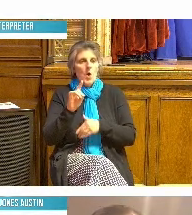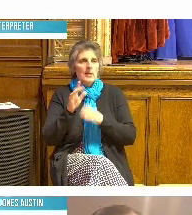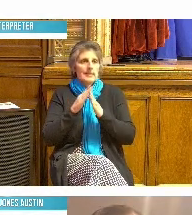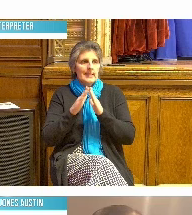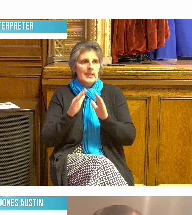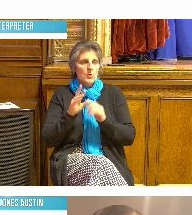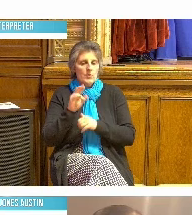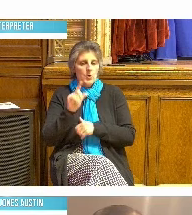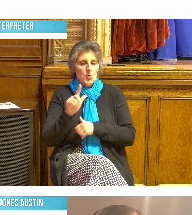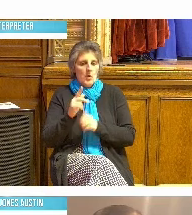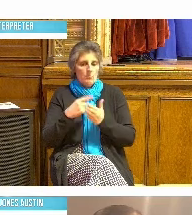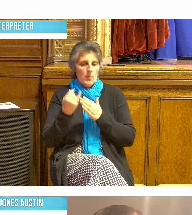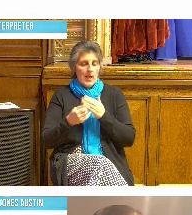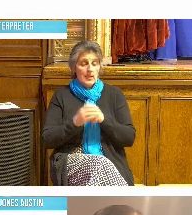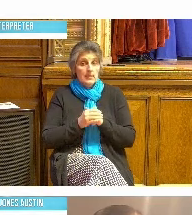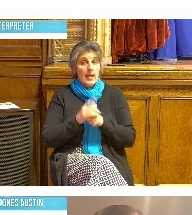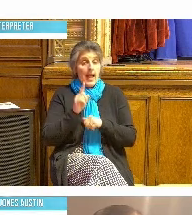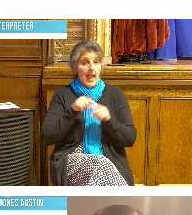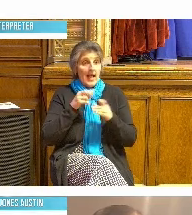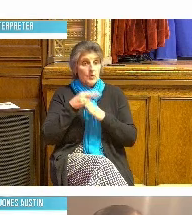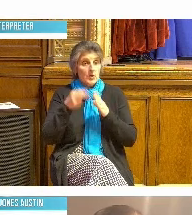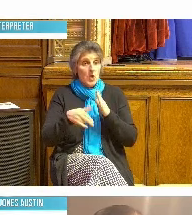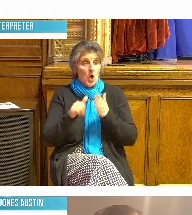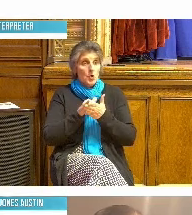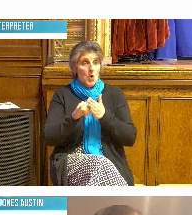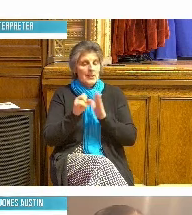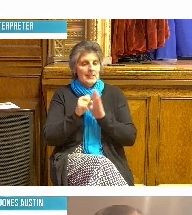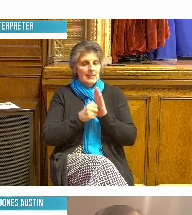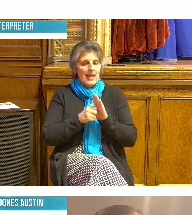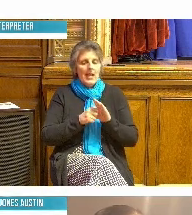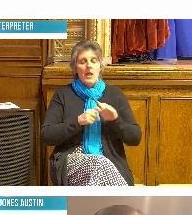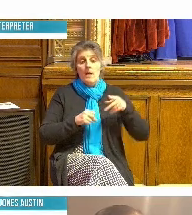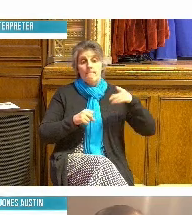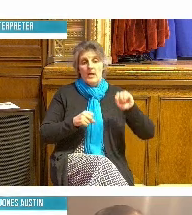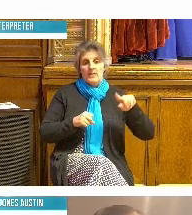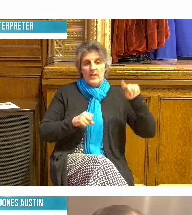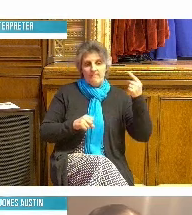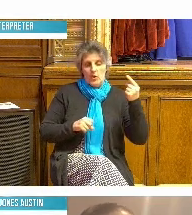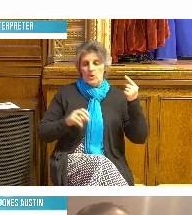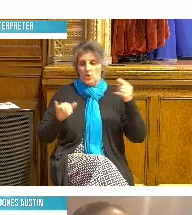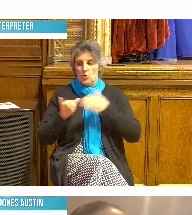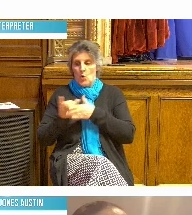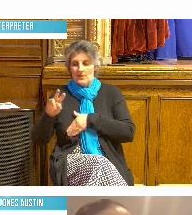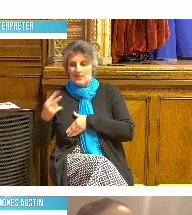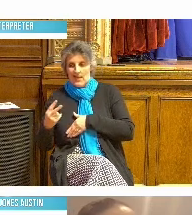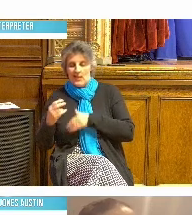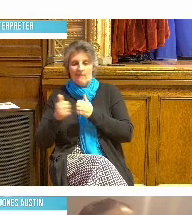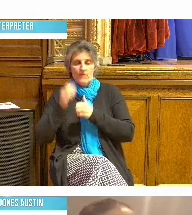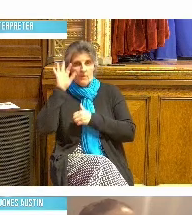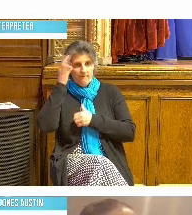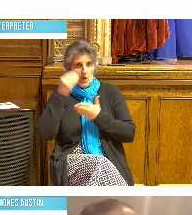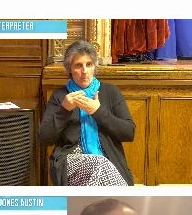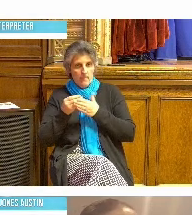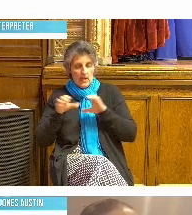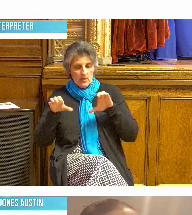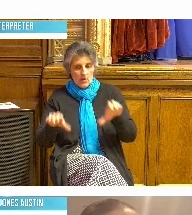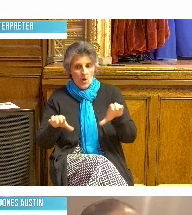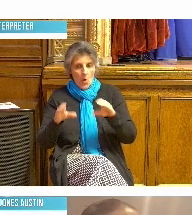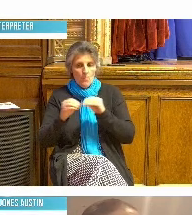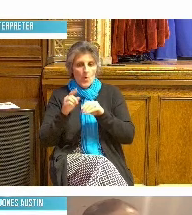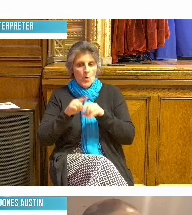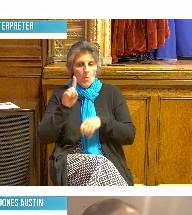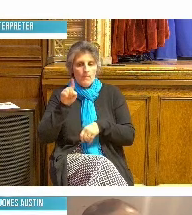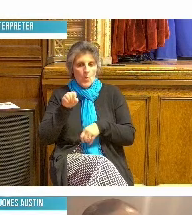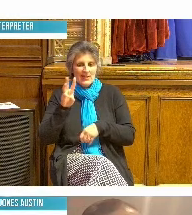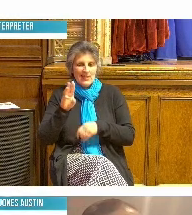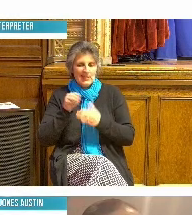projects. As a result, New York State was second only to Pennsylvania in the amount of federal renewal funds received, over $1.6 billion.